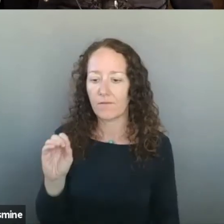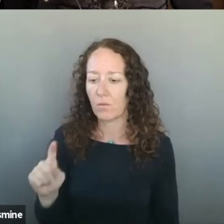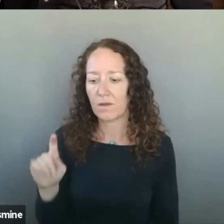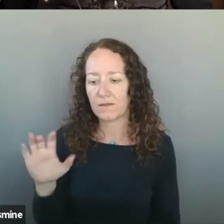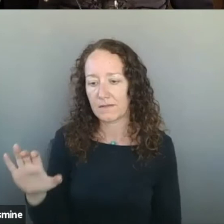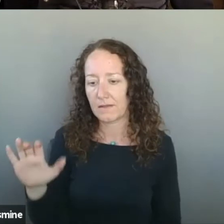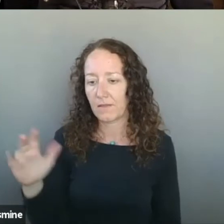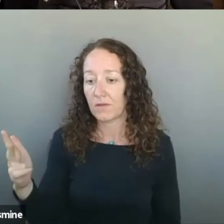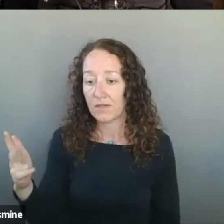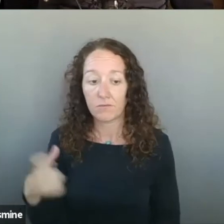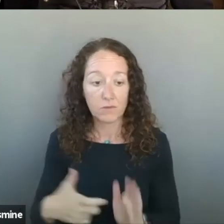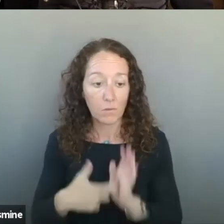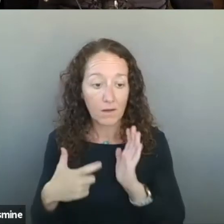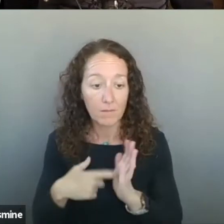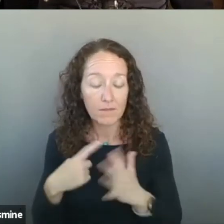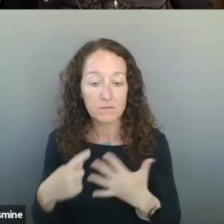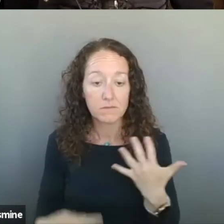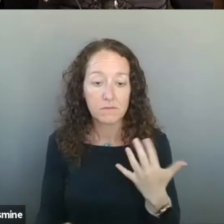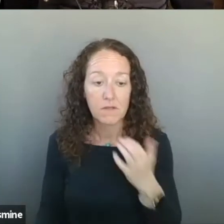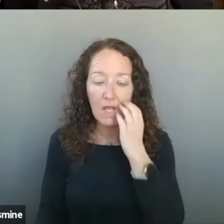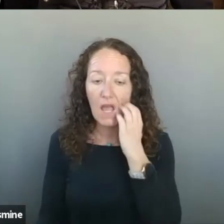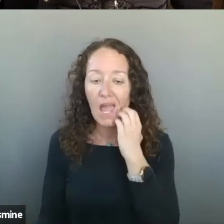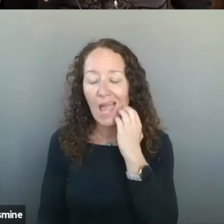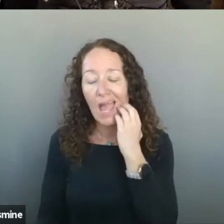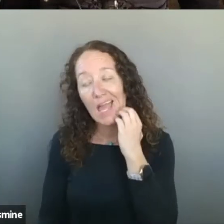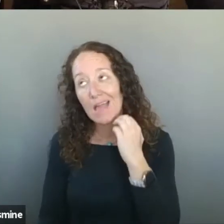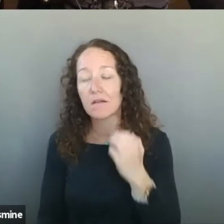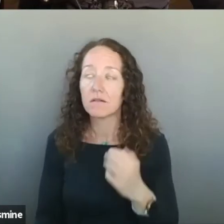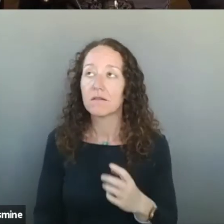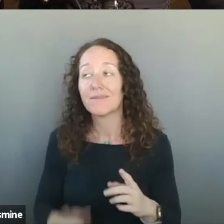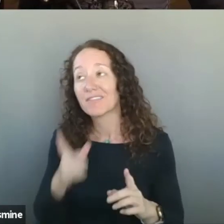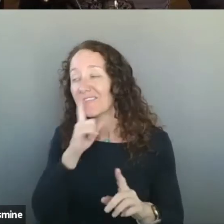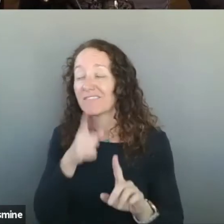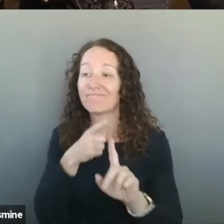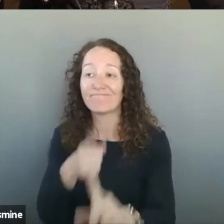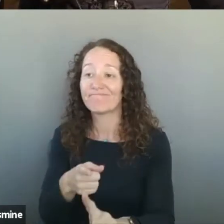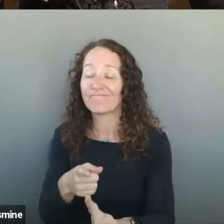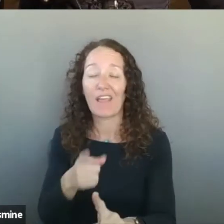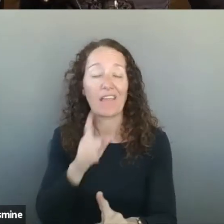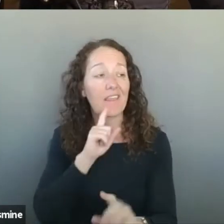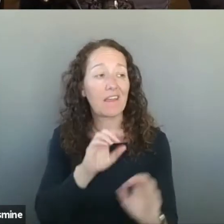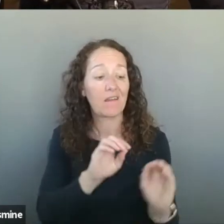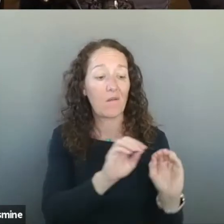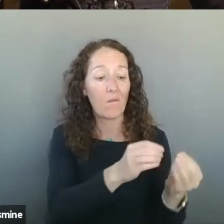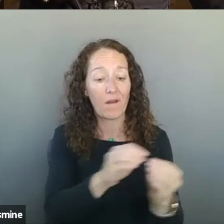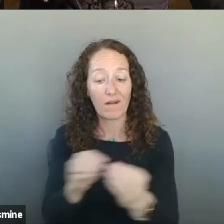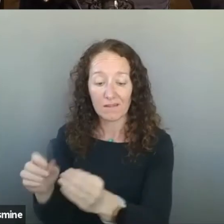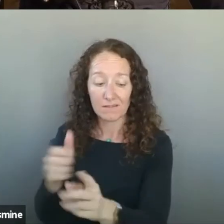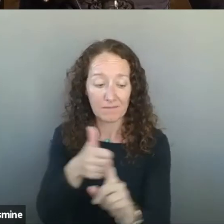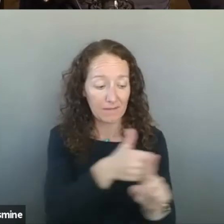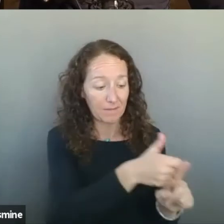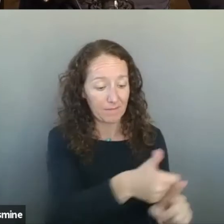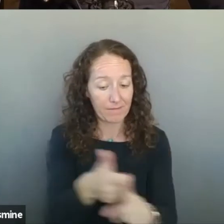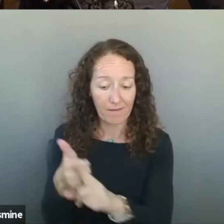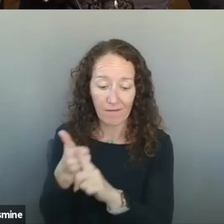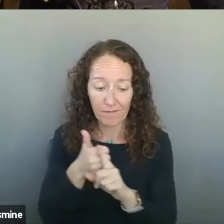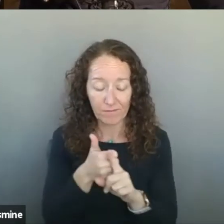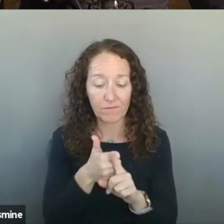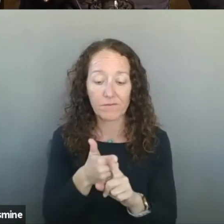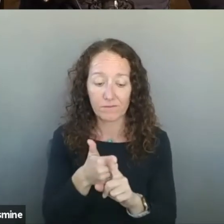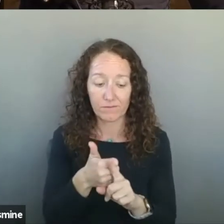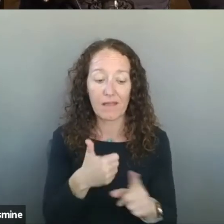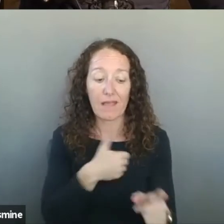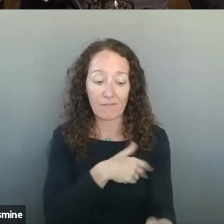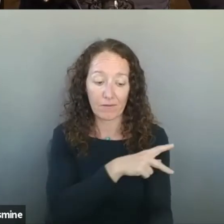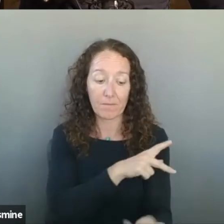501c3 requirements. But I think ultimately organizations who have positional